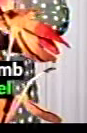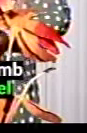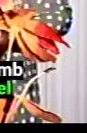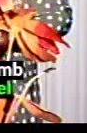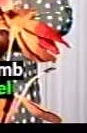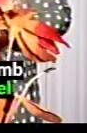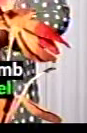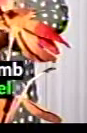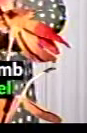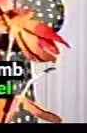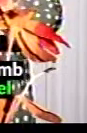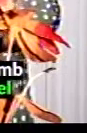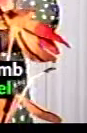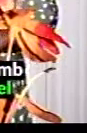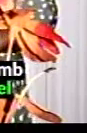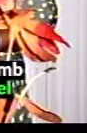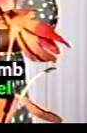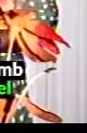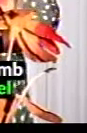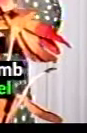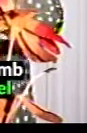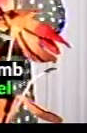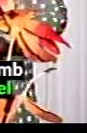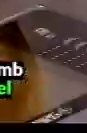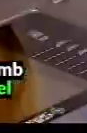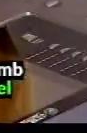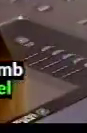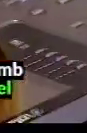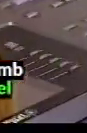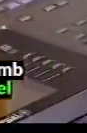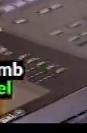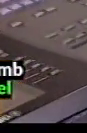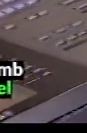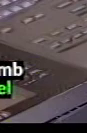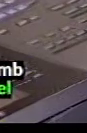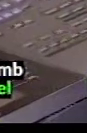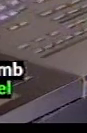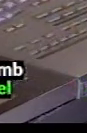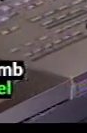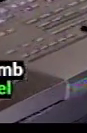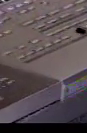sweeter also than only and the